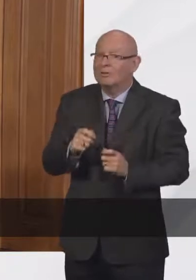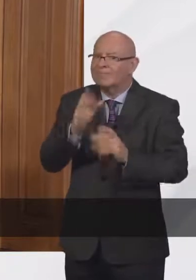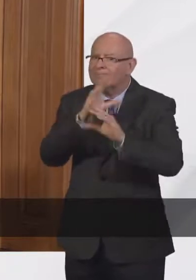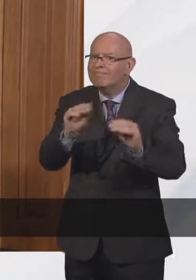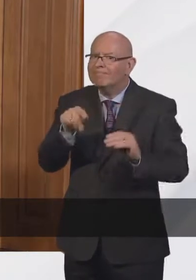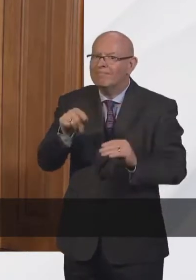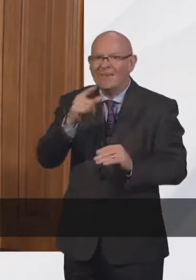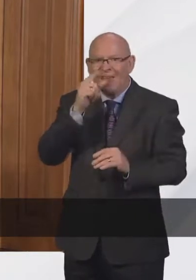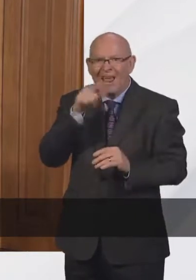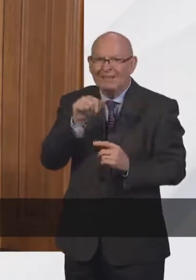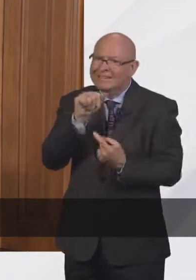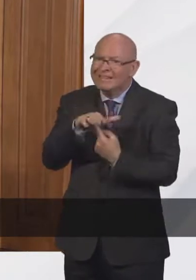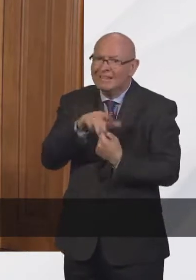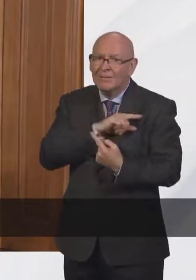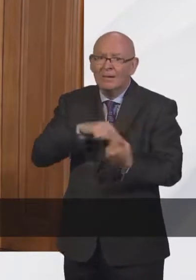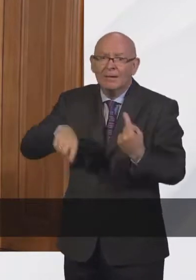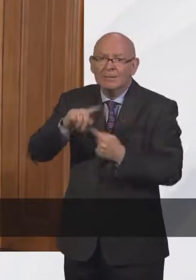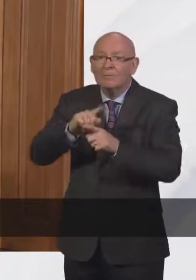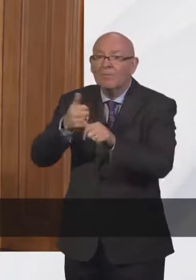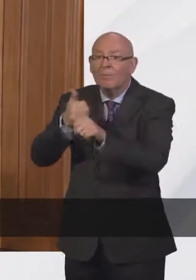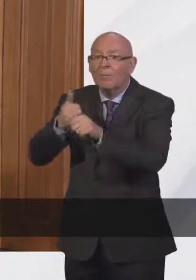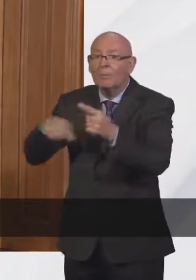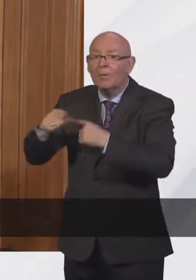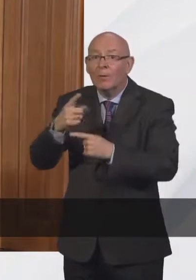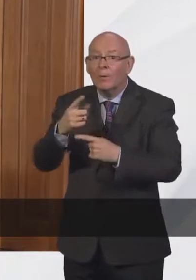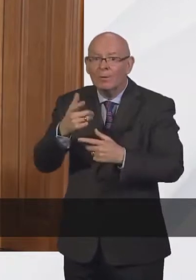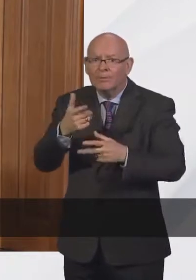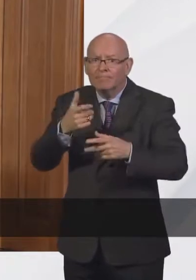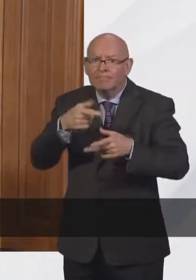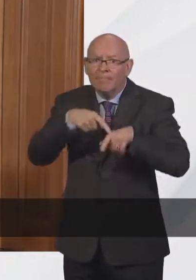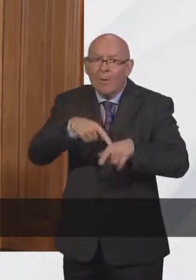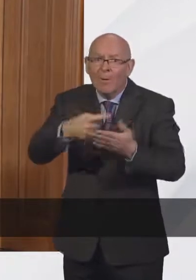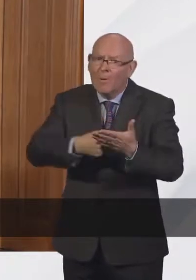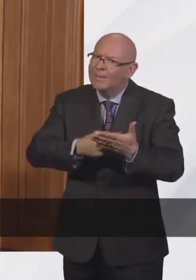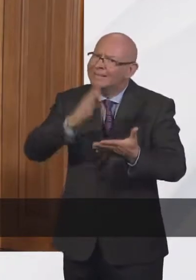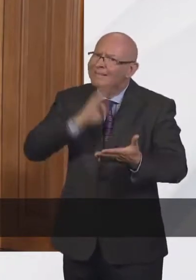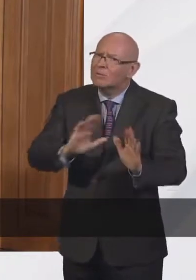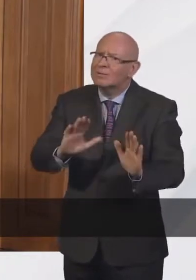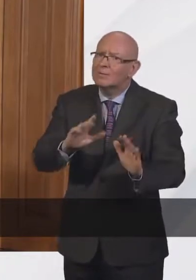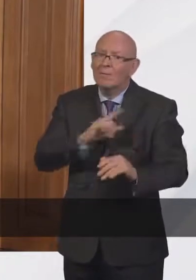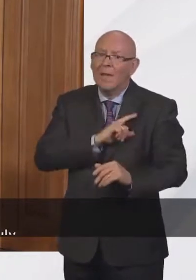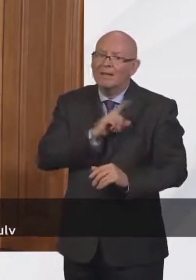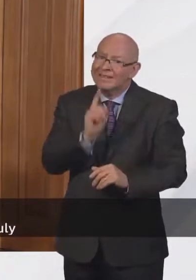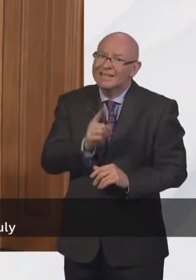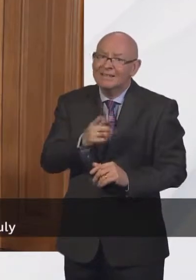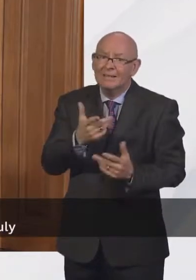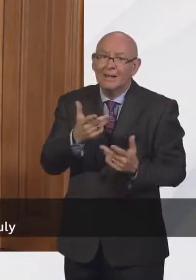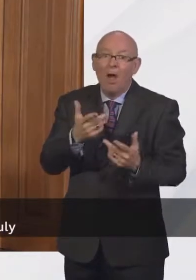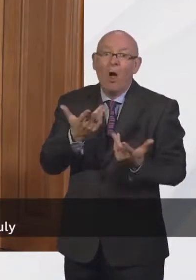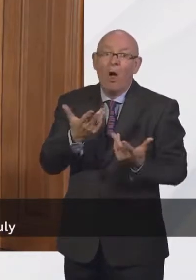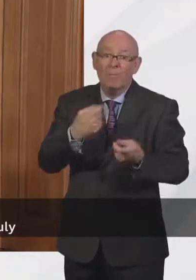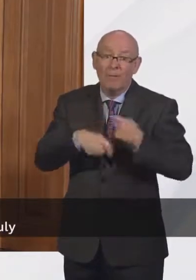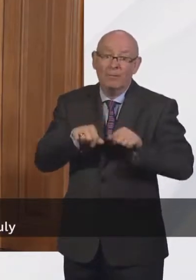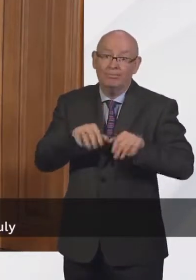several things, as the Prime Minister said, which can be done to reduce the risk so that it is broadly similar to what it would be at 2